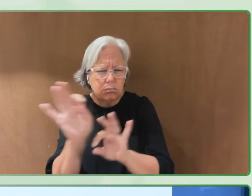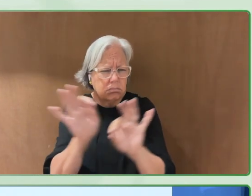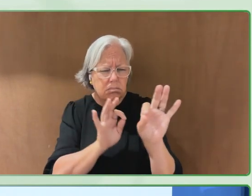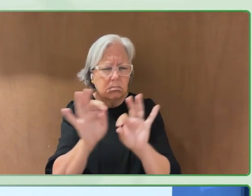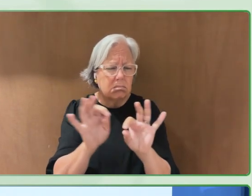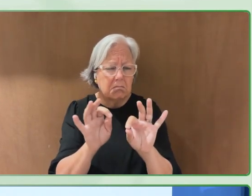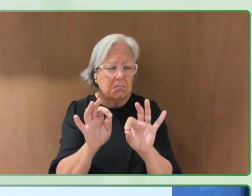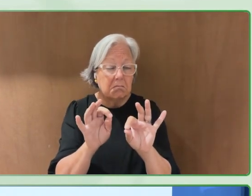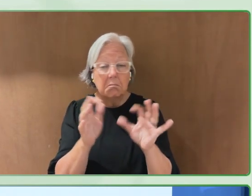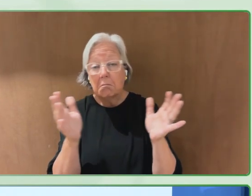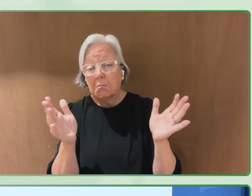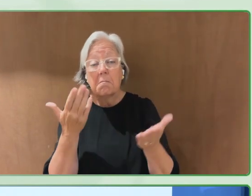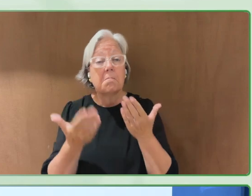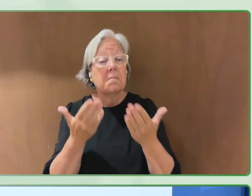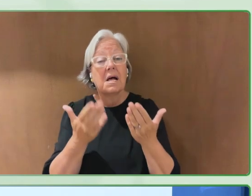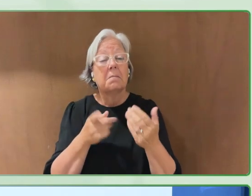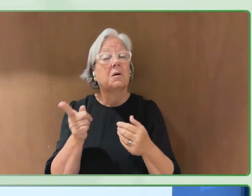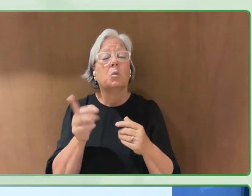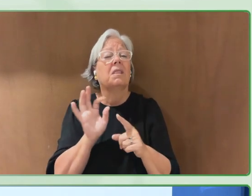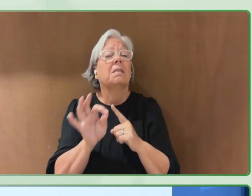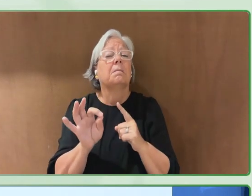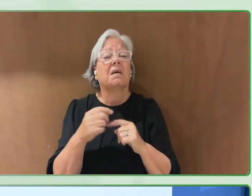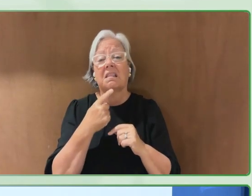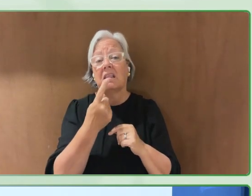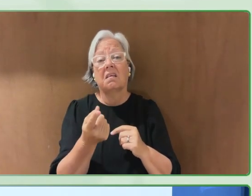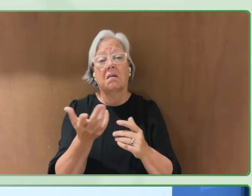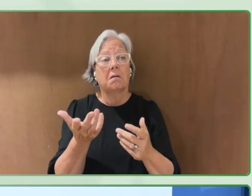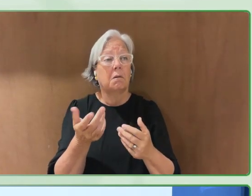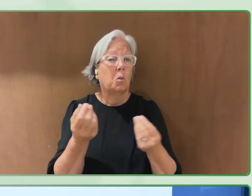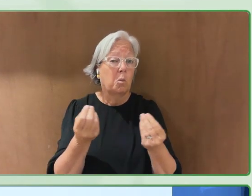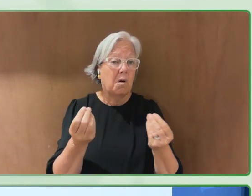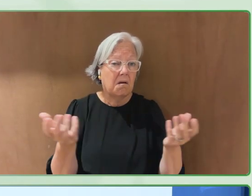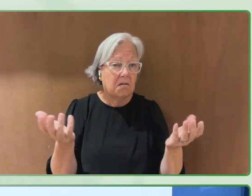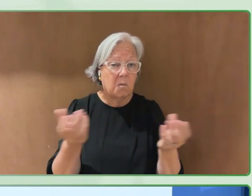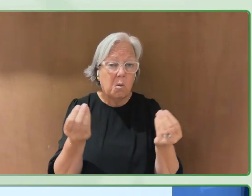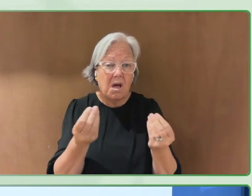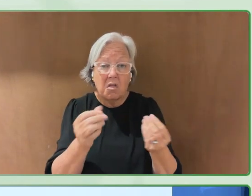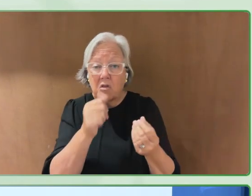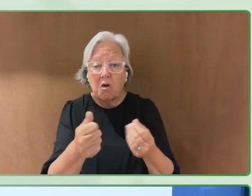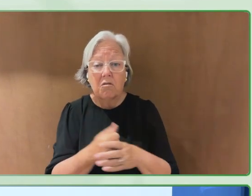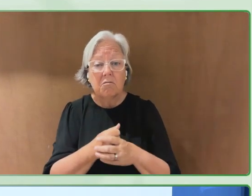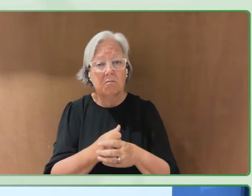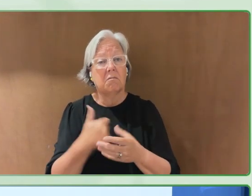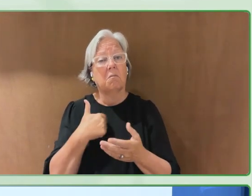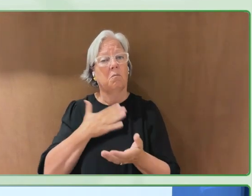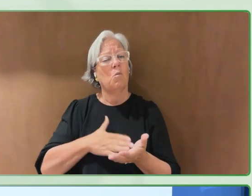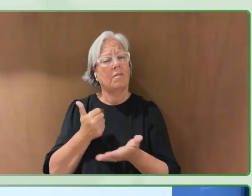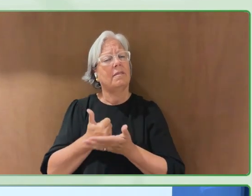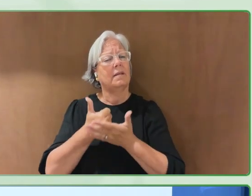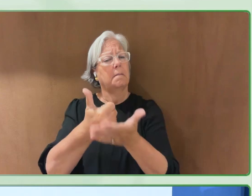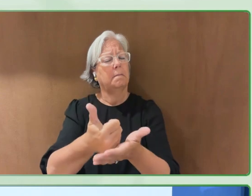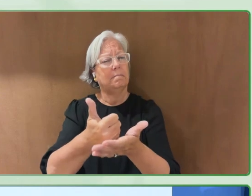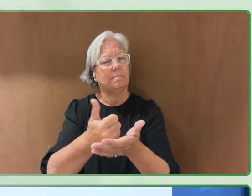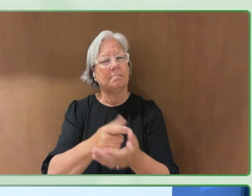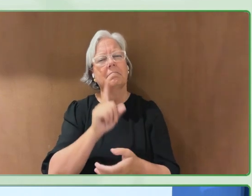is a simple reason. Why not, right? The idea is just to help, but there's always a hidden reason